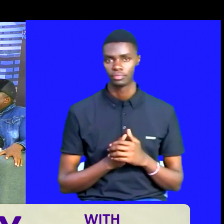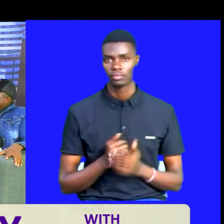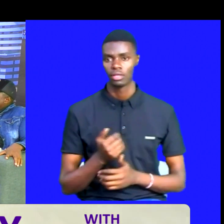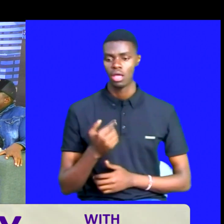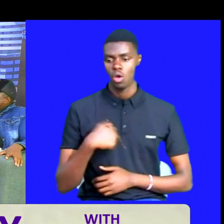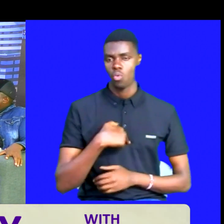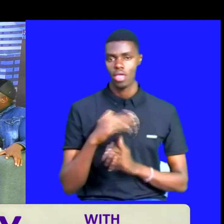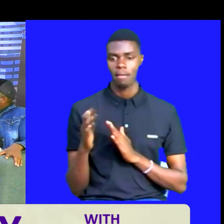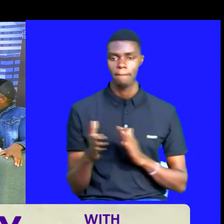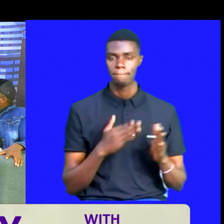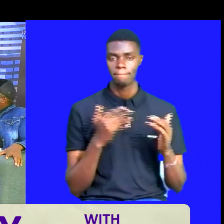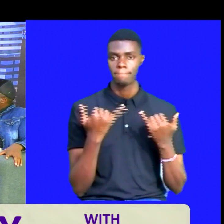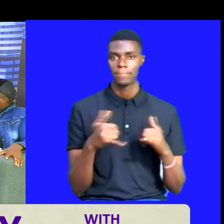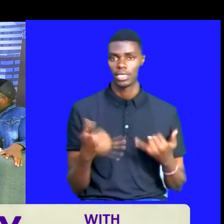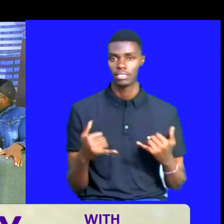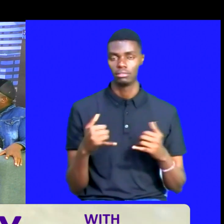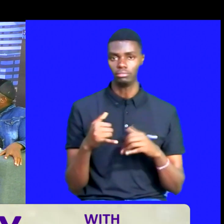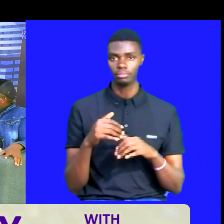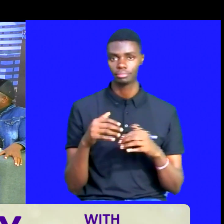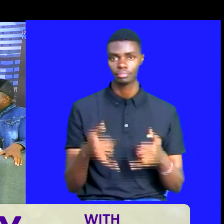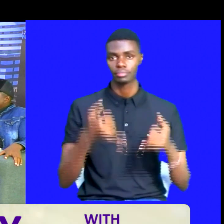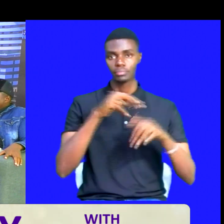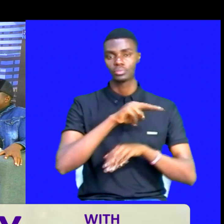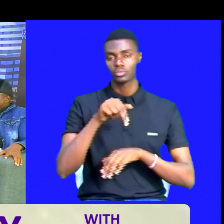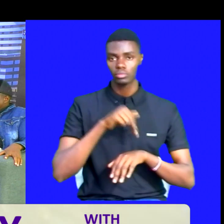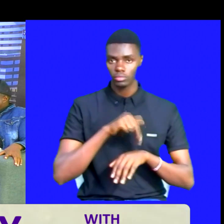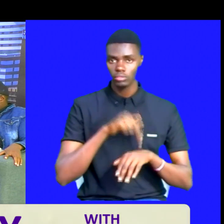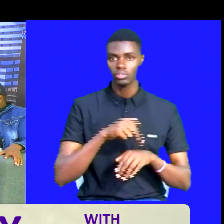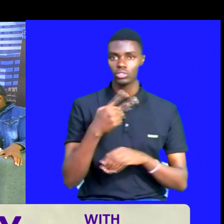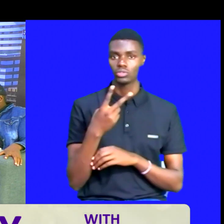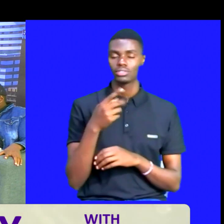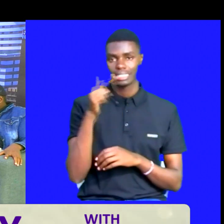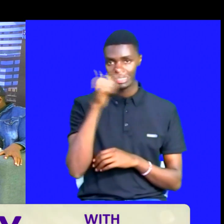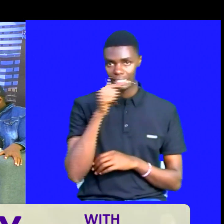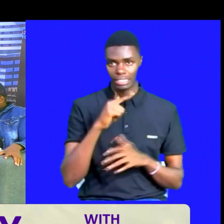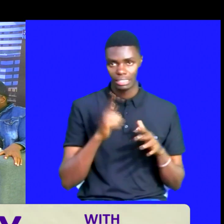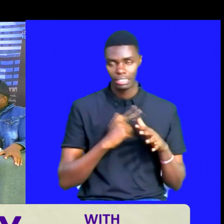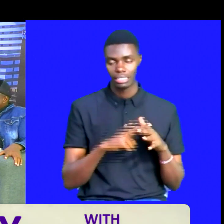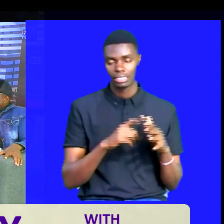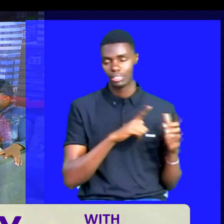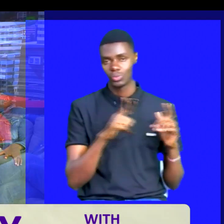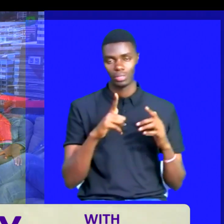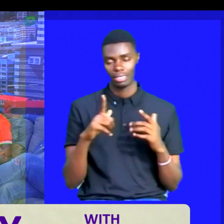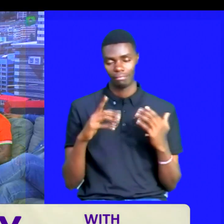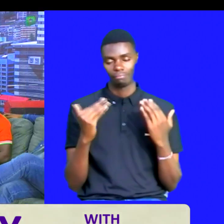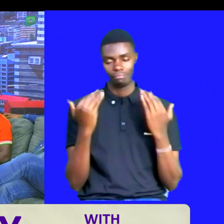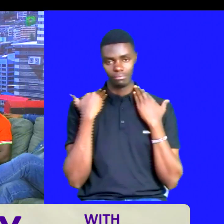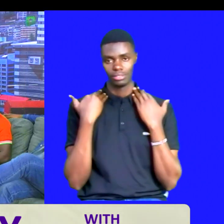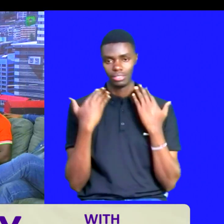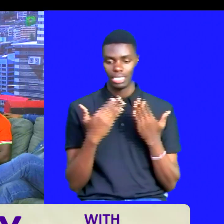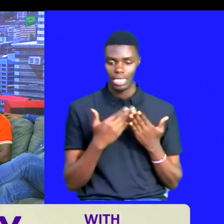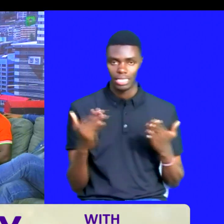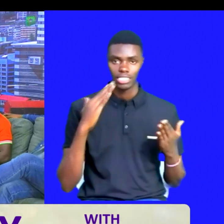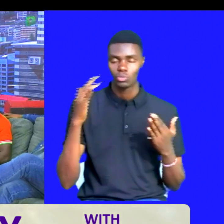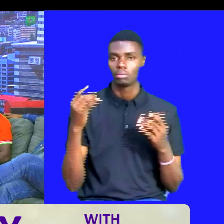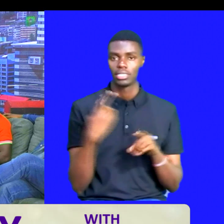we played in the Cup of Nations in Tanzania 2021, and after the Cup of Nations we went to sleep. This time around things will be different.